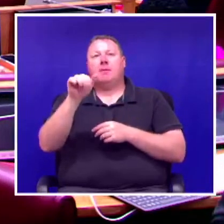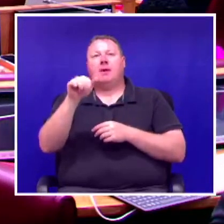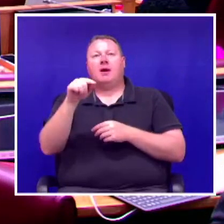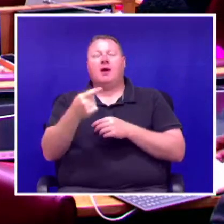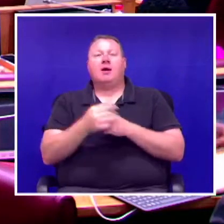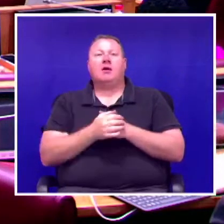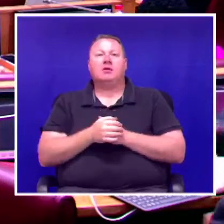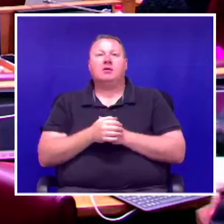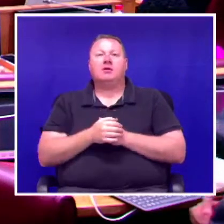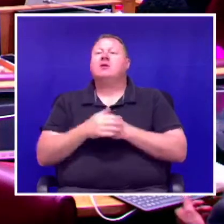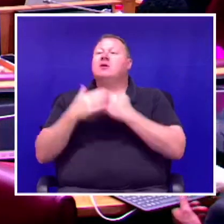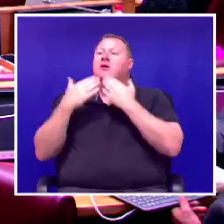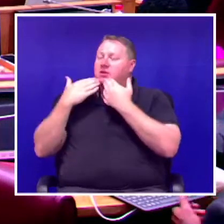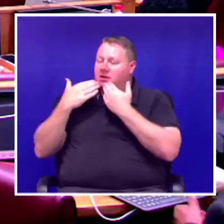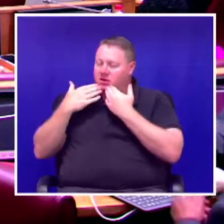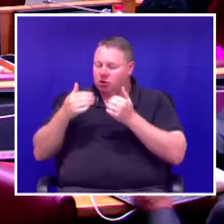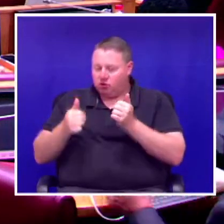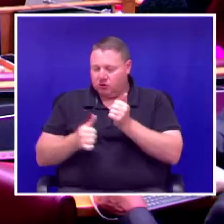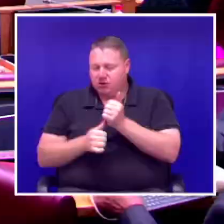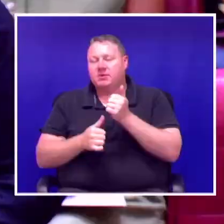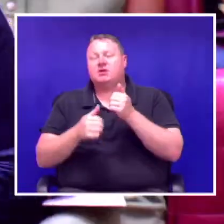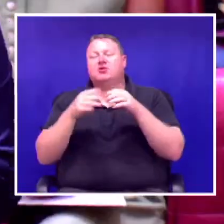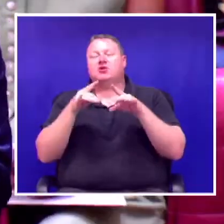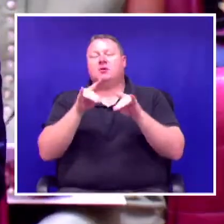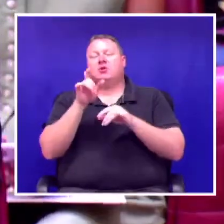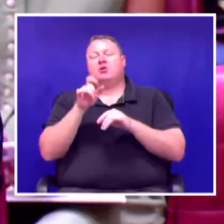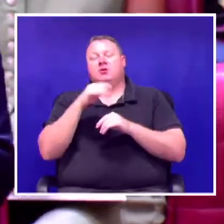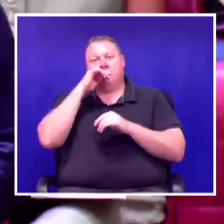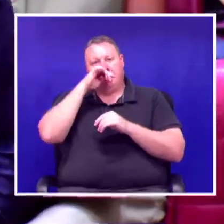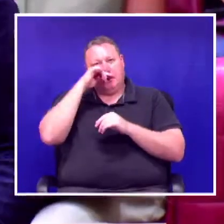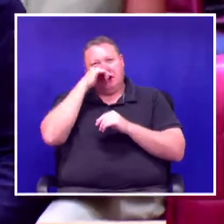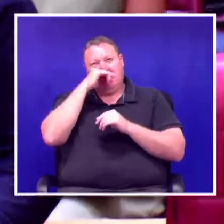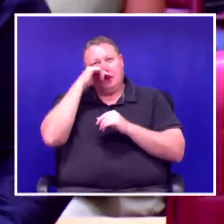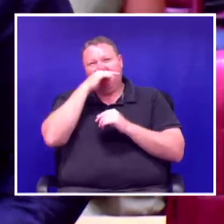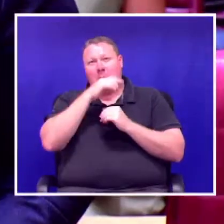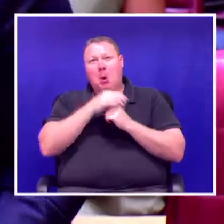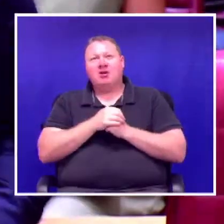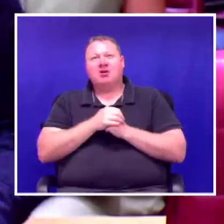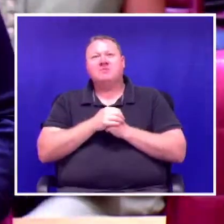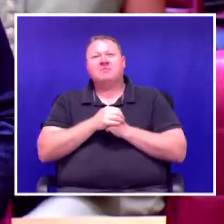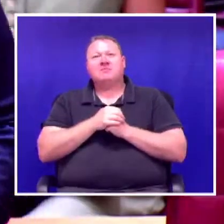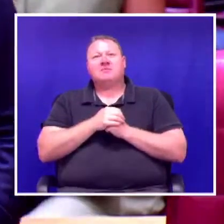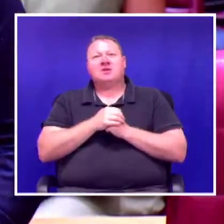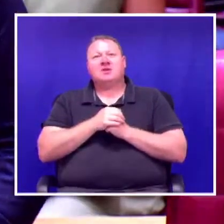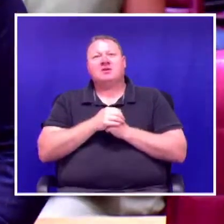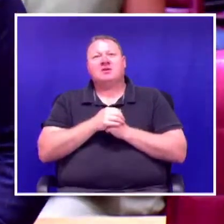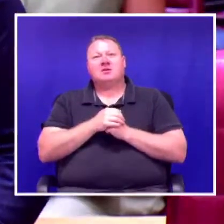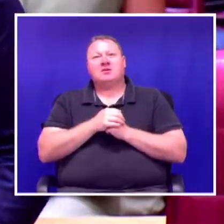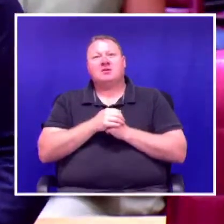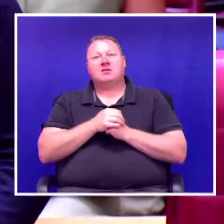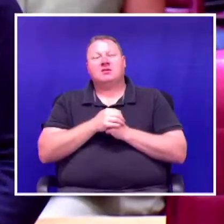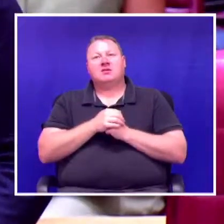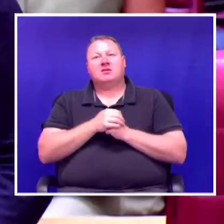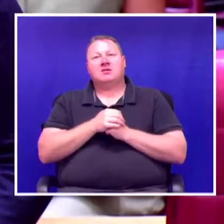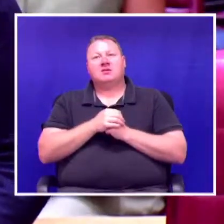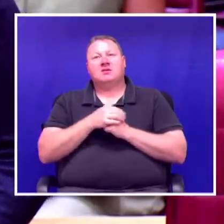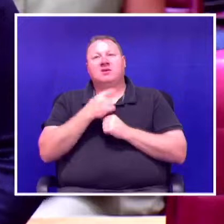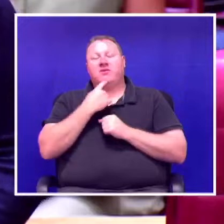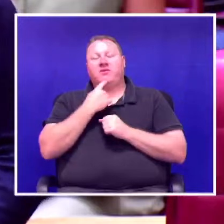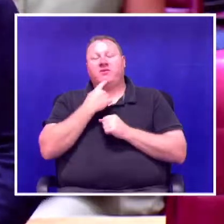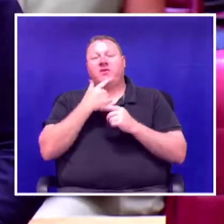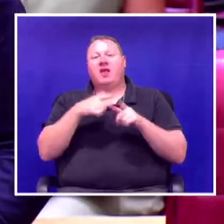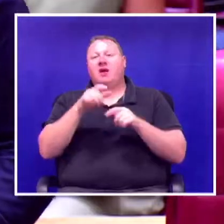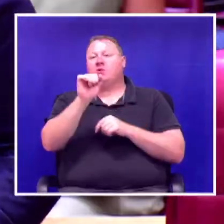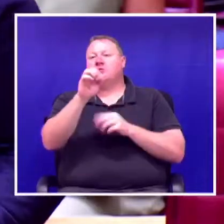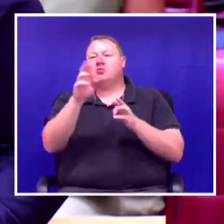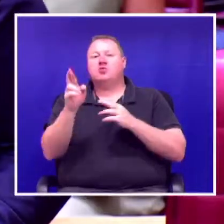Thank you, Deputy Chairperson. Ke re tlotile Motlatsa President wa naga ya Afrika Borwa